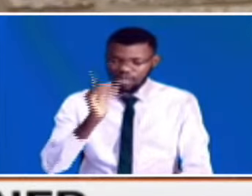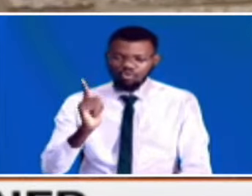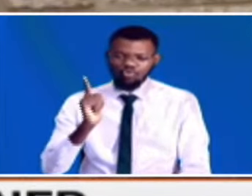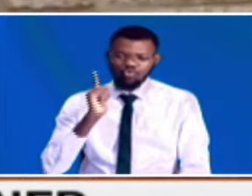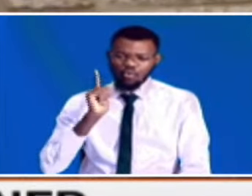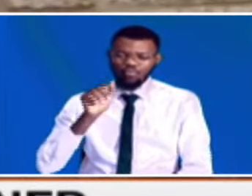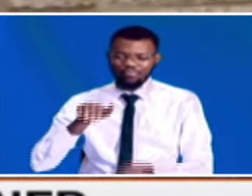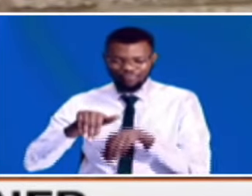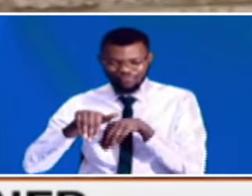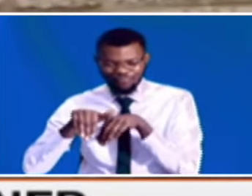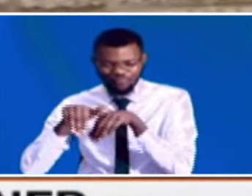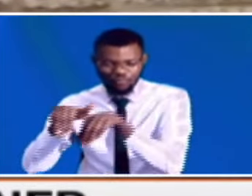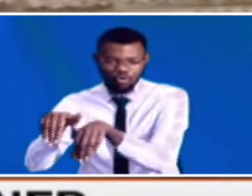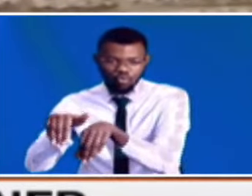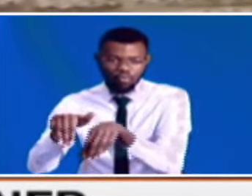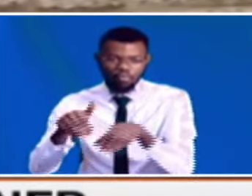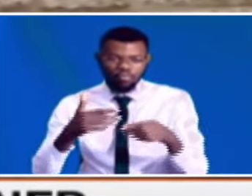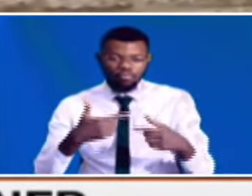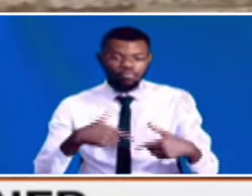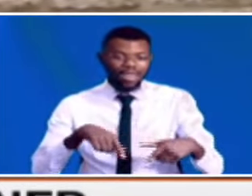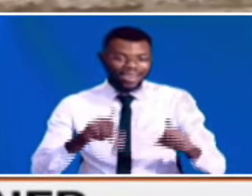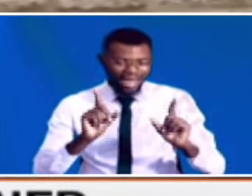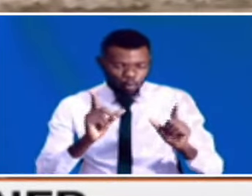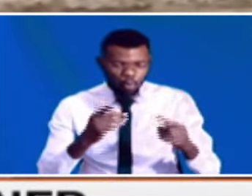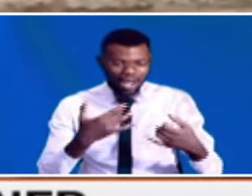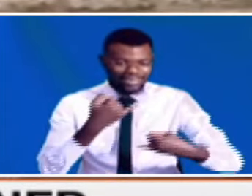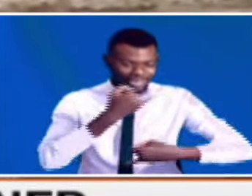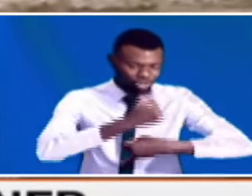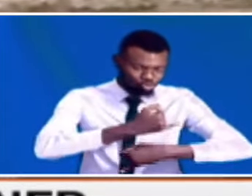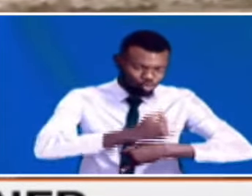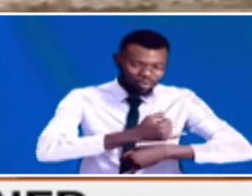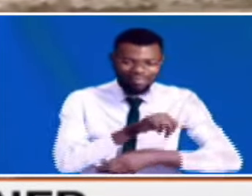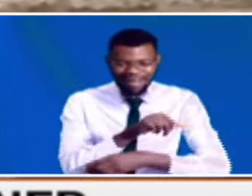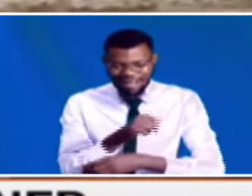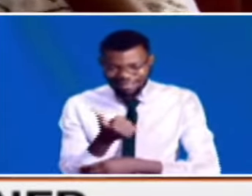allows them to do and allow other institutions of justice to take up the matter in their own level.